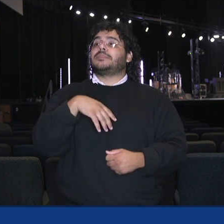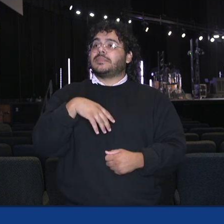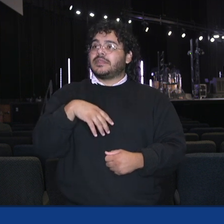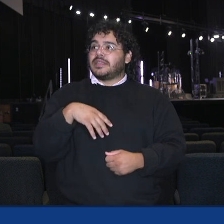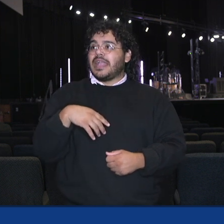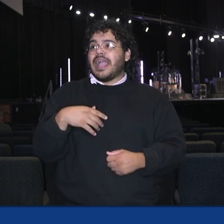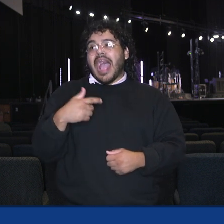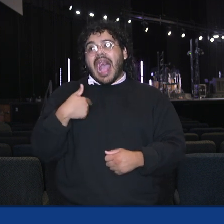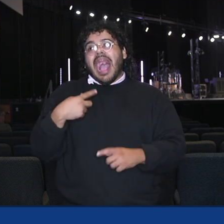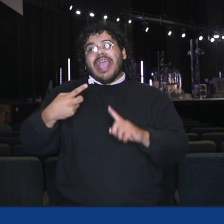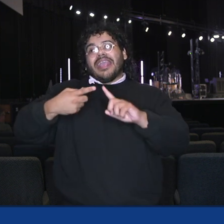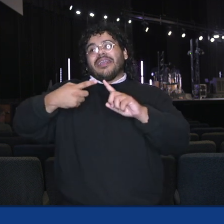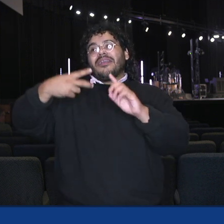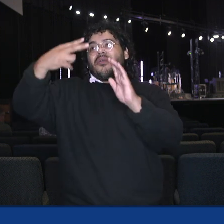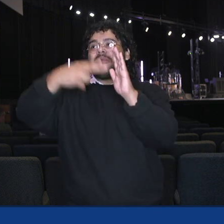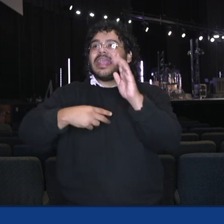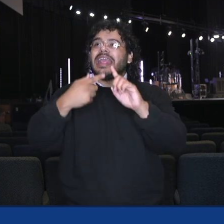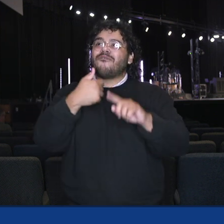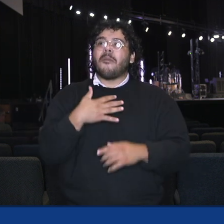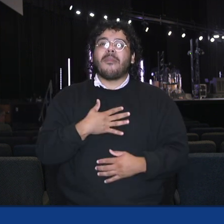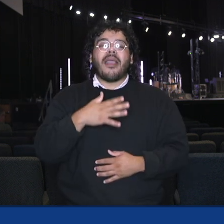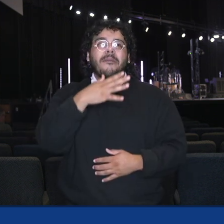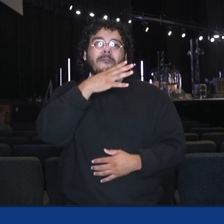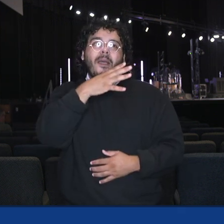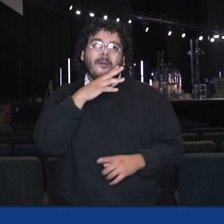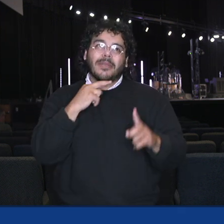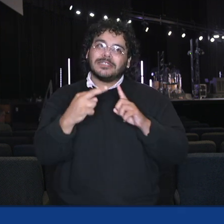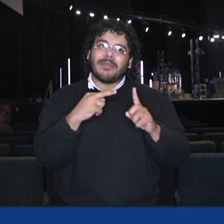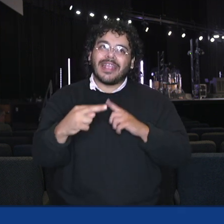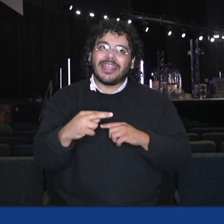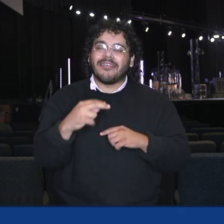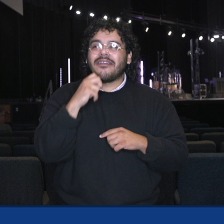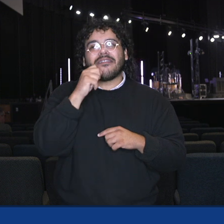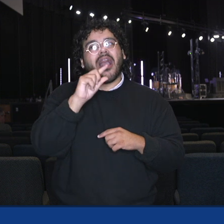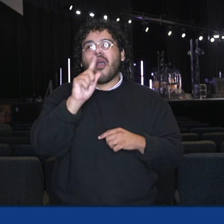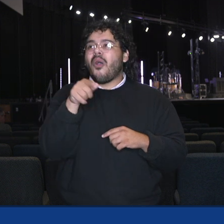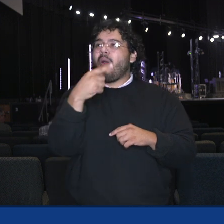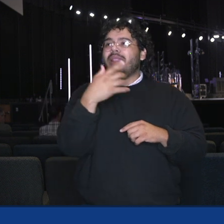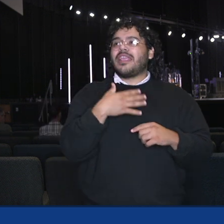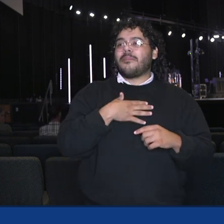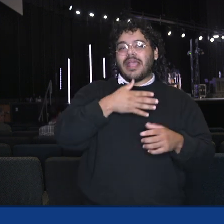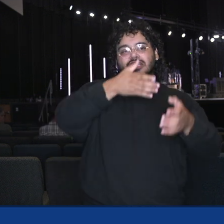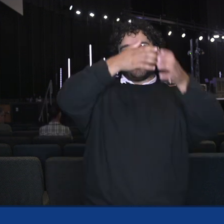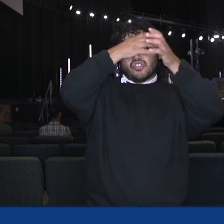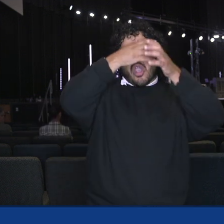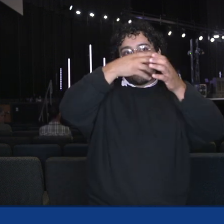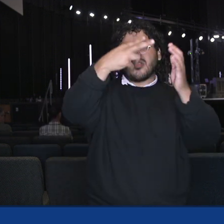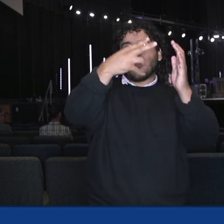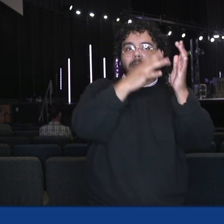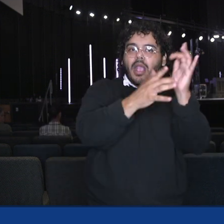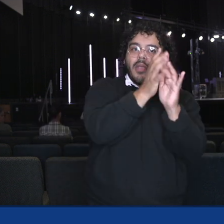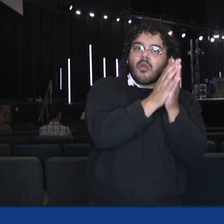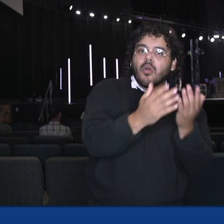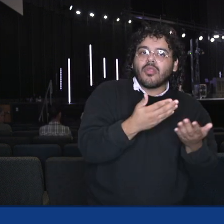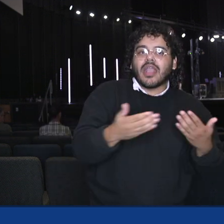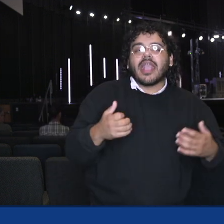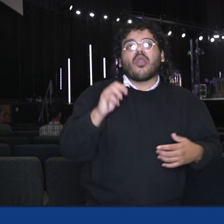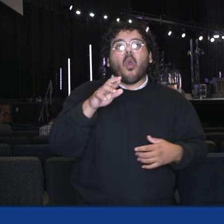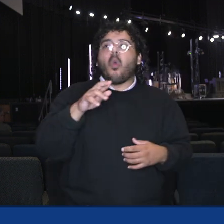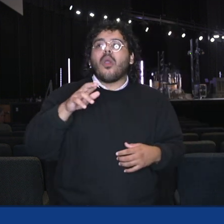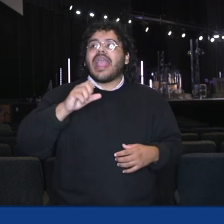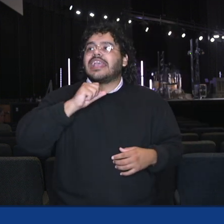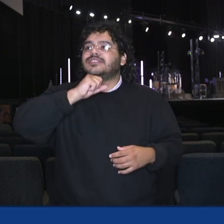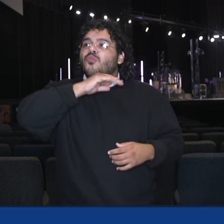study point of view or a New Testament scholar point of view or even a swine theologian point of